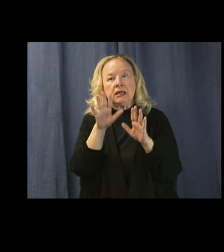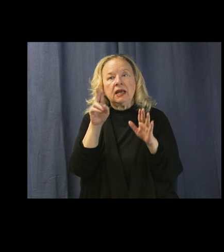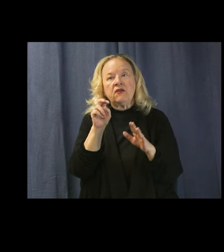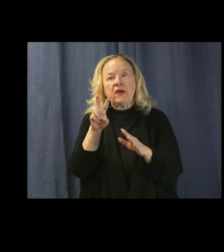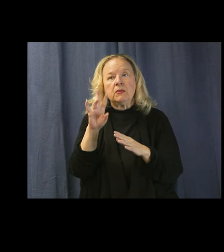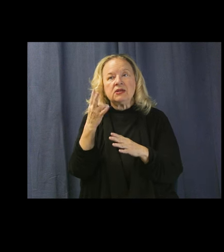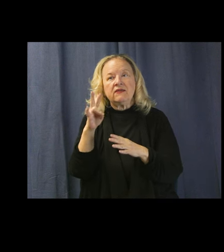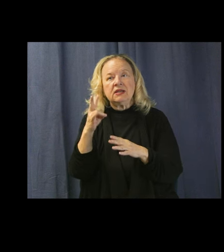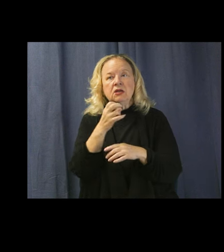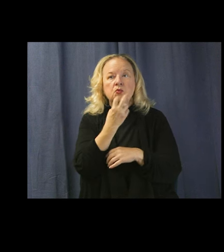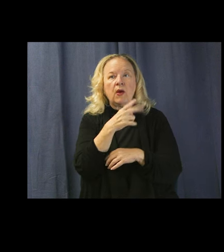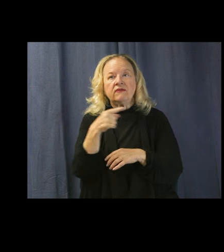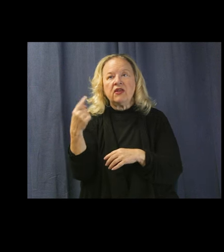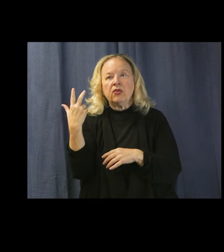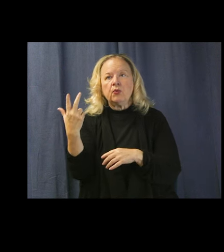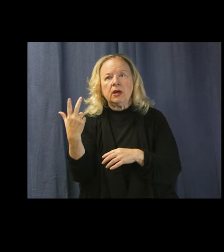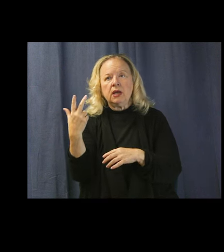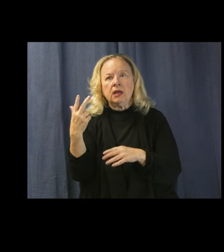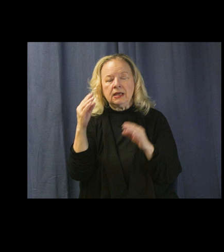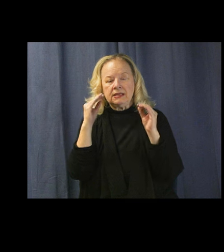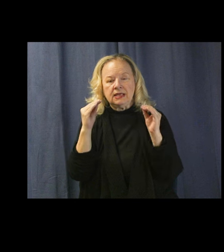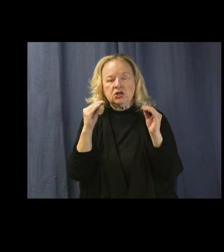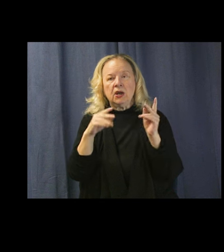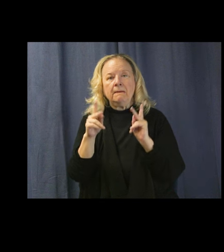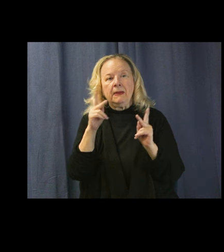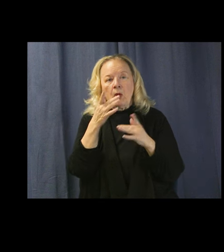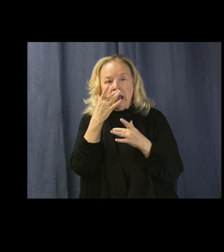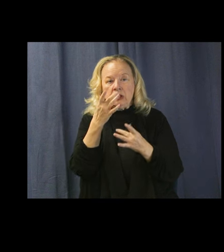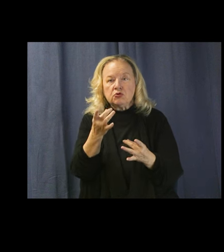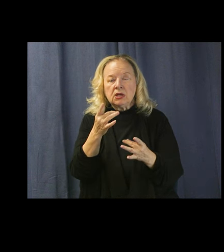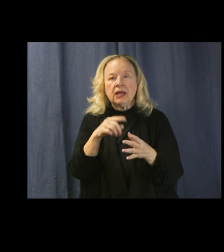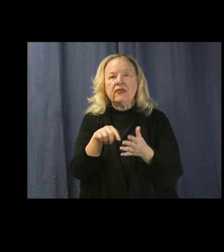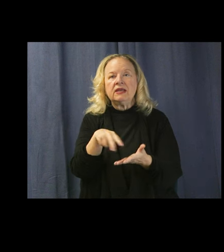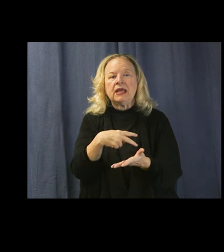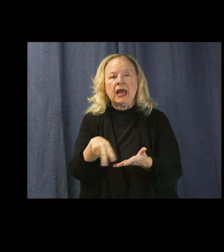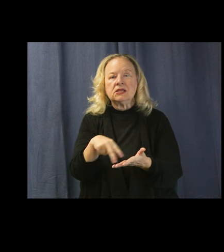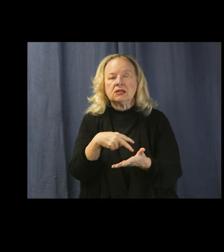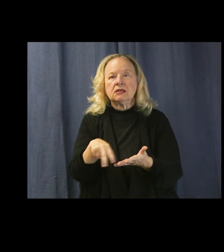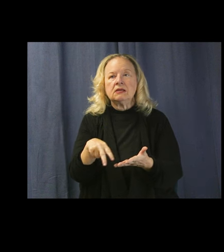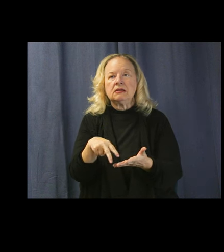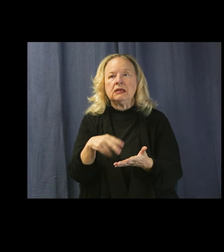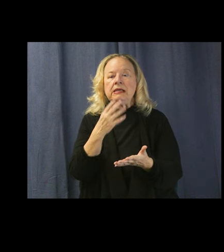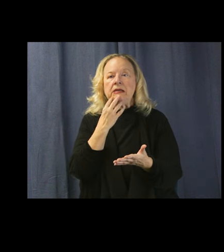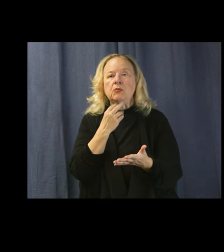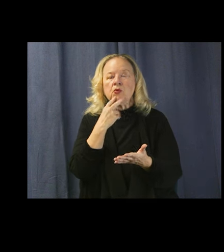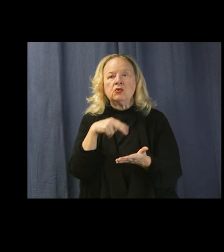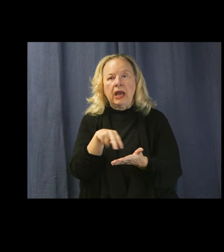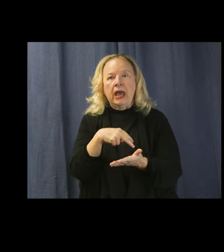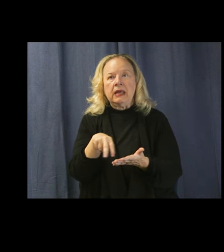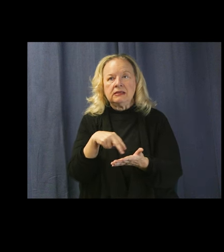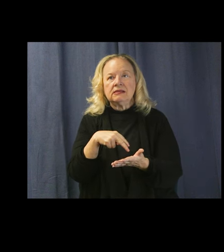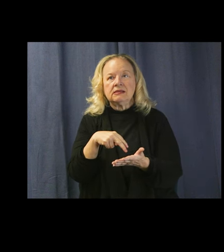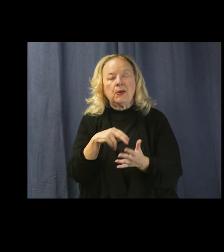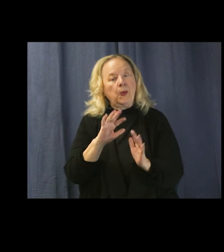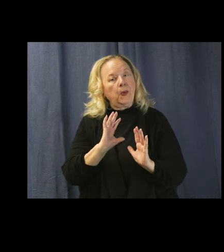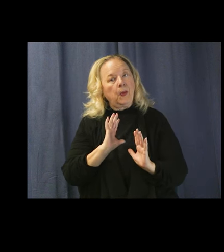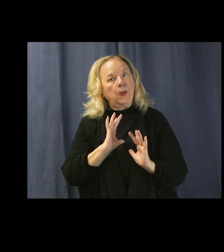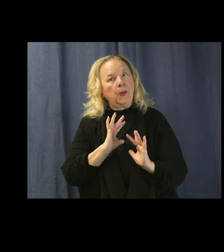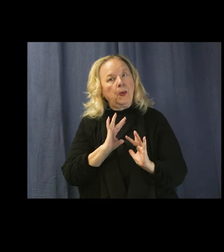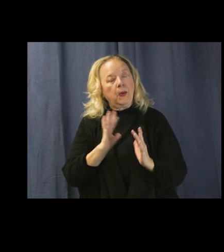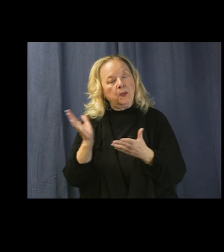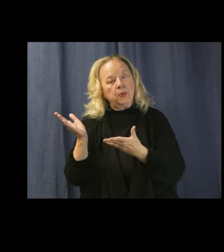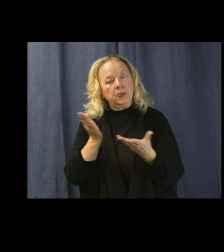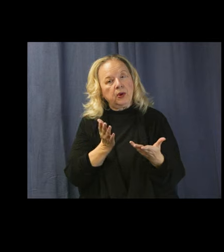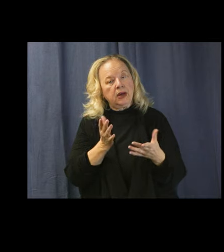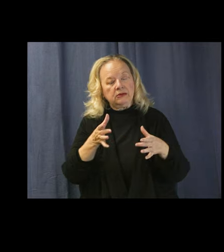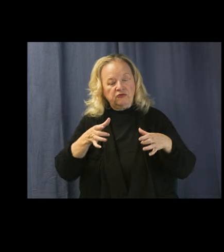12 to 3, and teaching those that are interested in the Messianic dance. So bring a side dish. There'll be